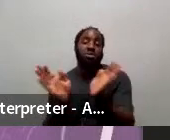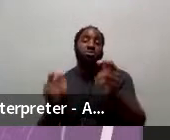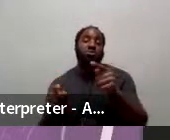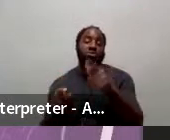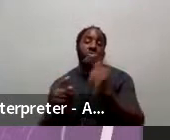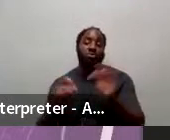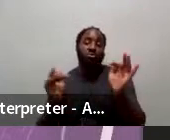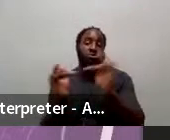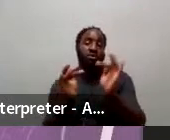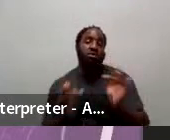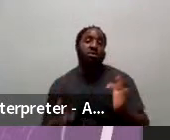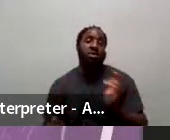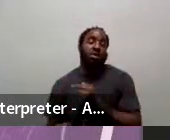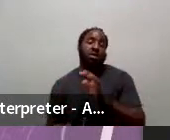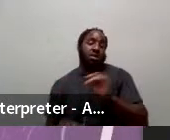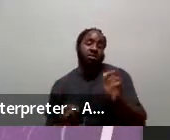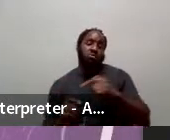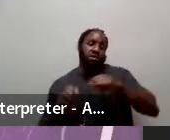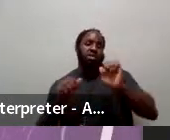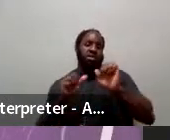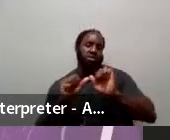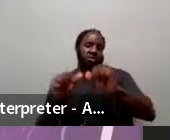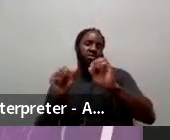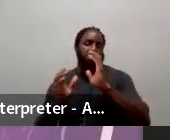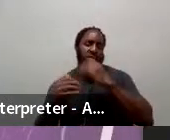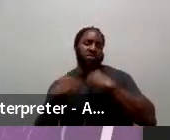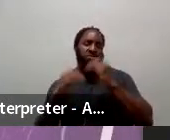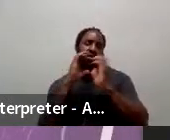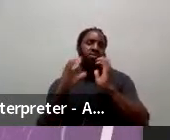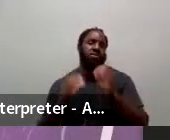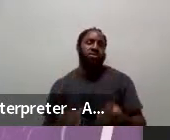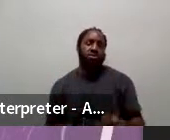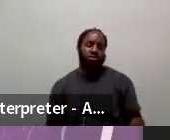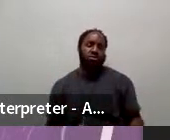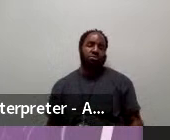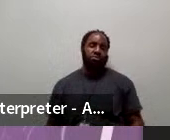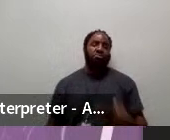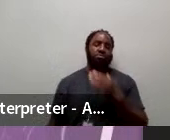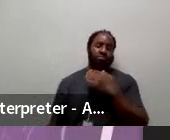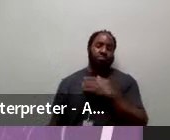out and we can continue to have the conversation on this, Bob.